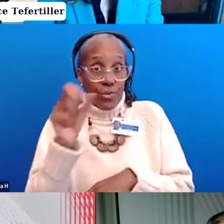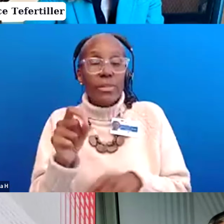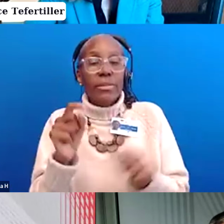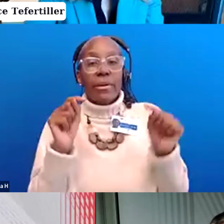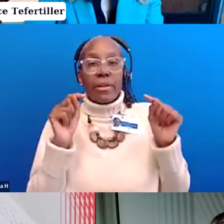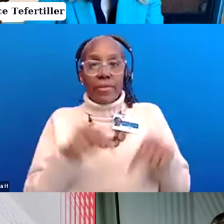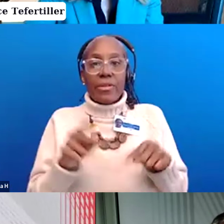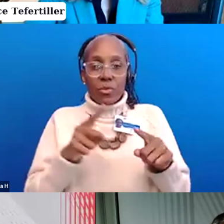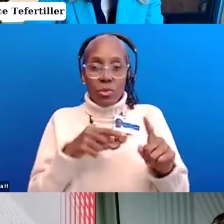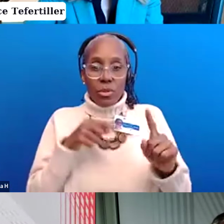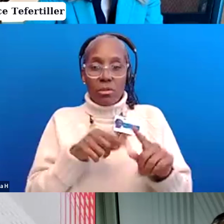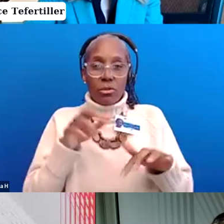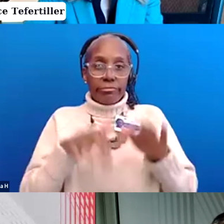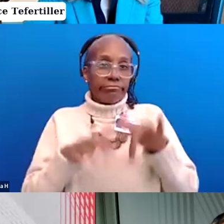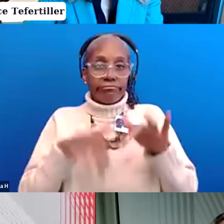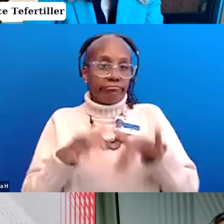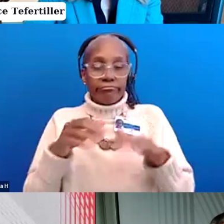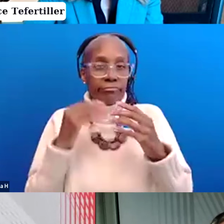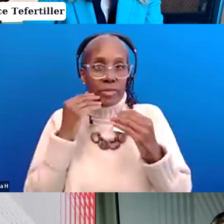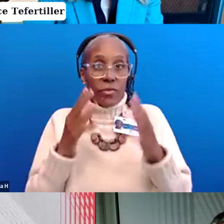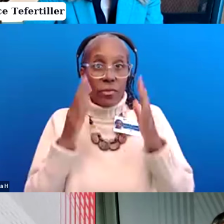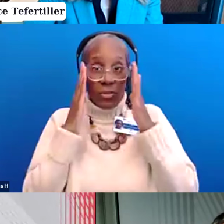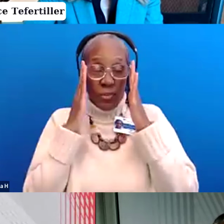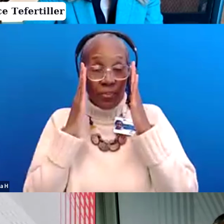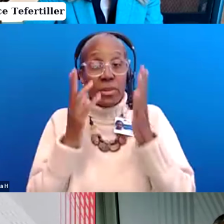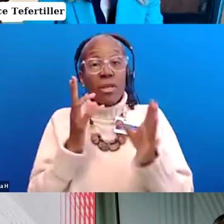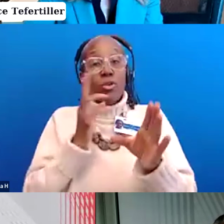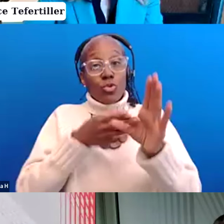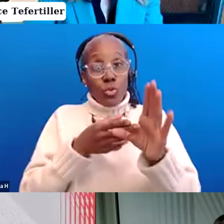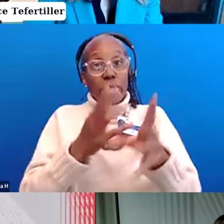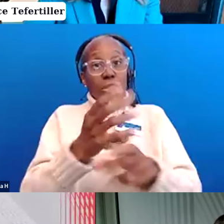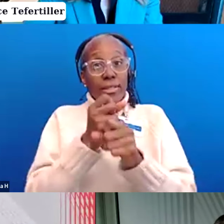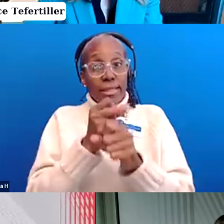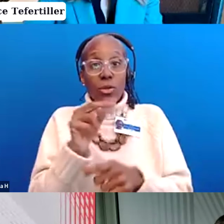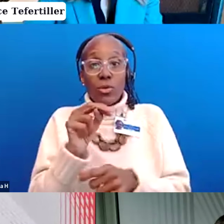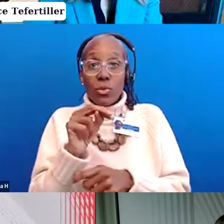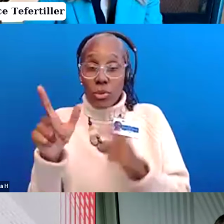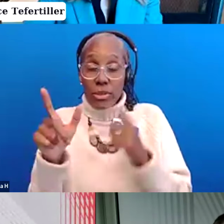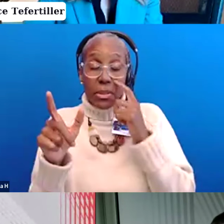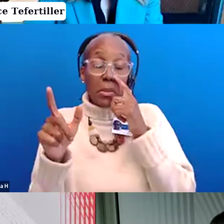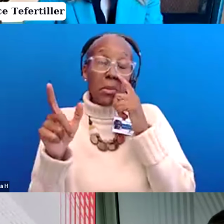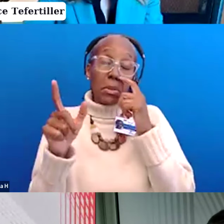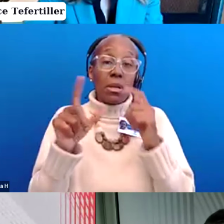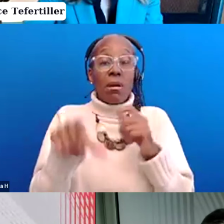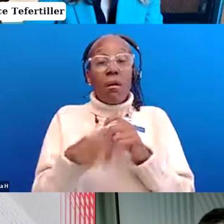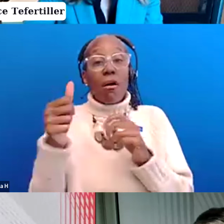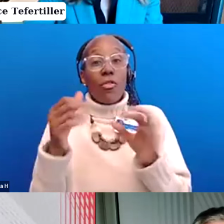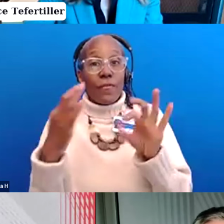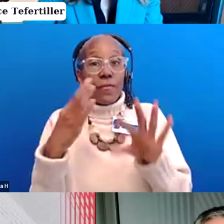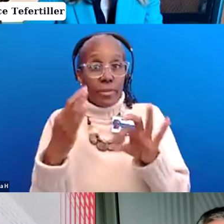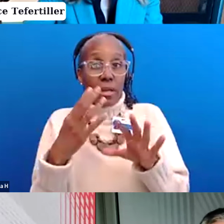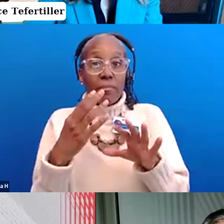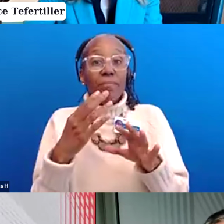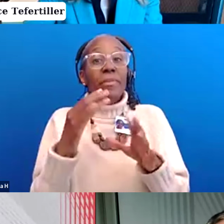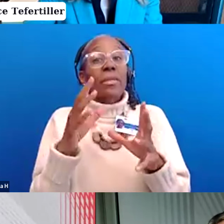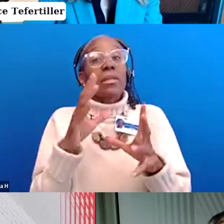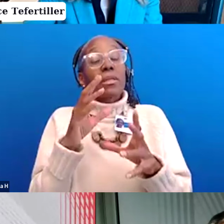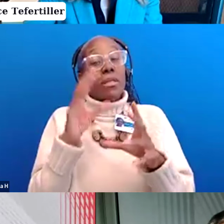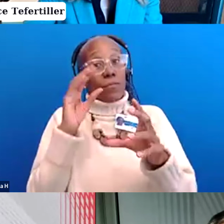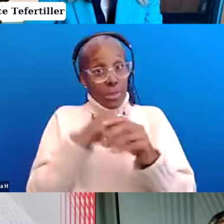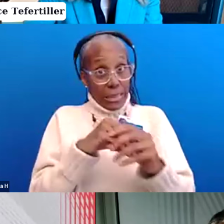This is where you should enter your information, opt into receiving newsletters and other feedback. If you're with a